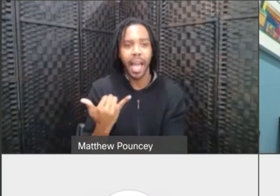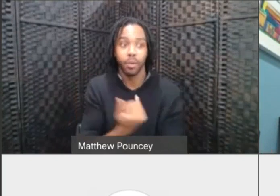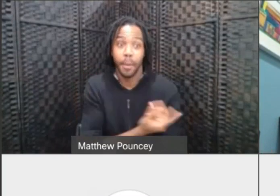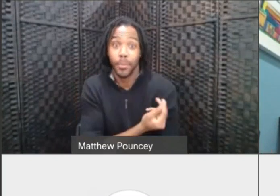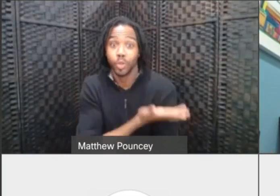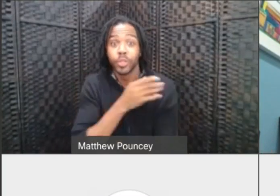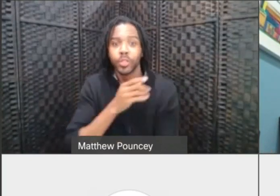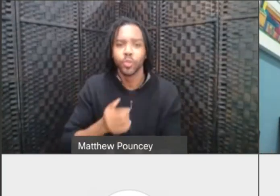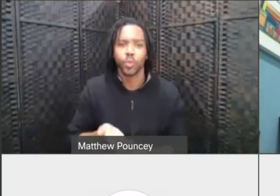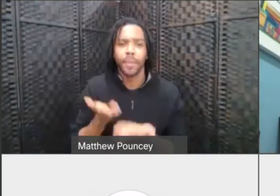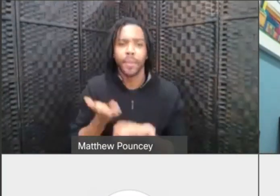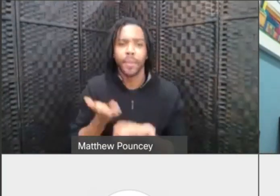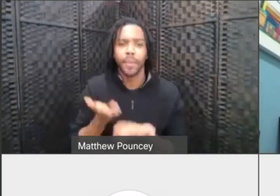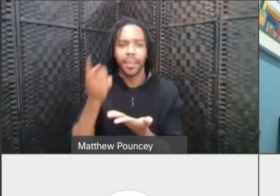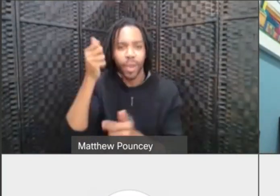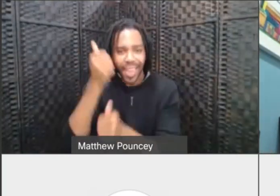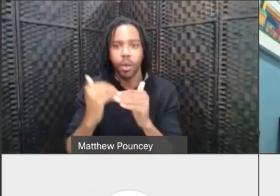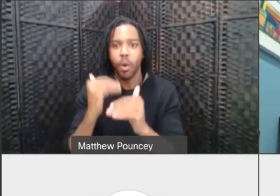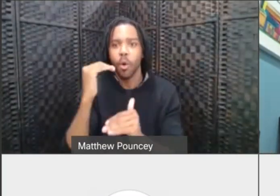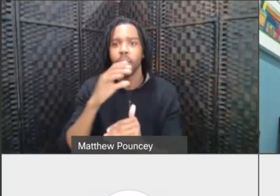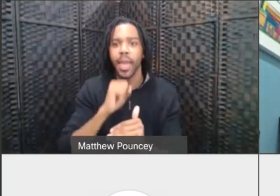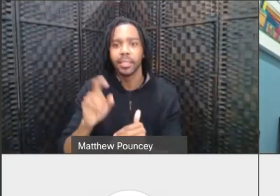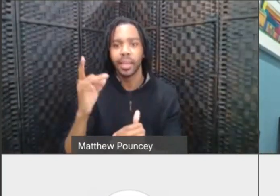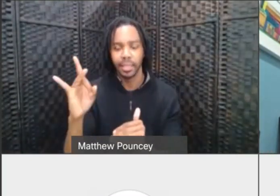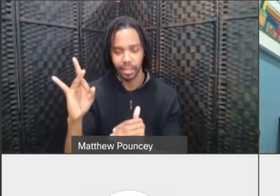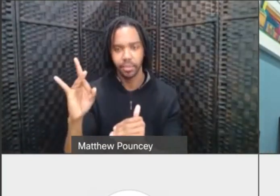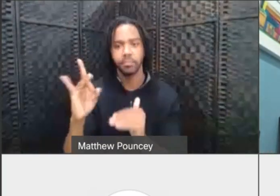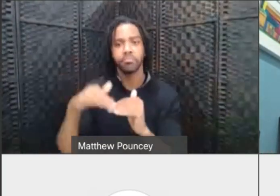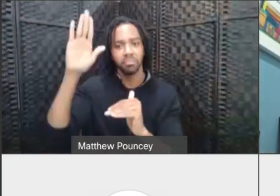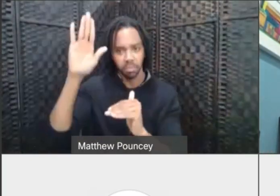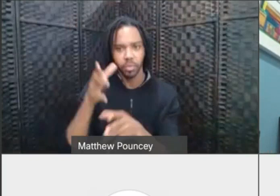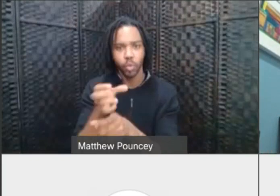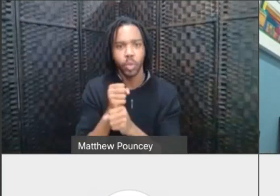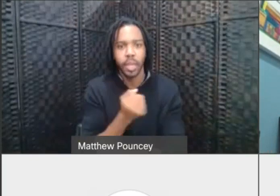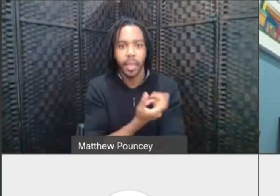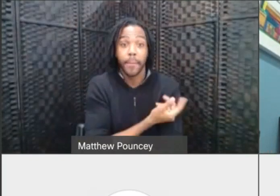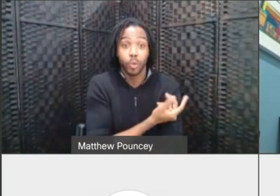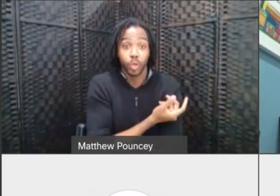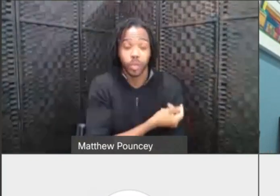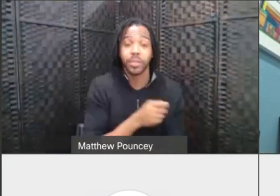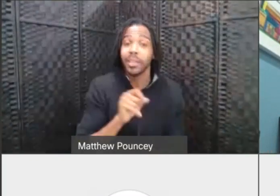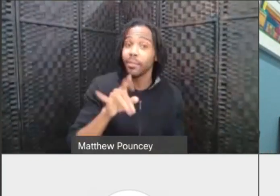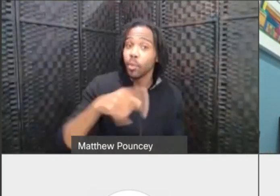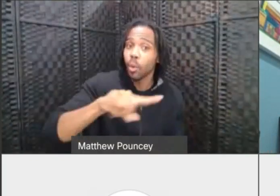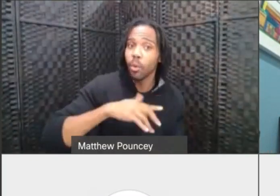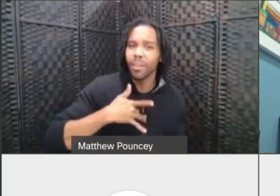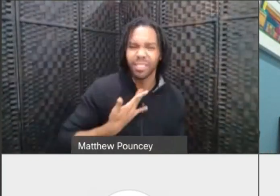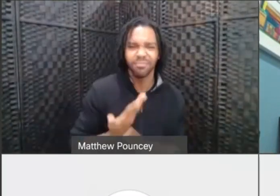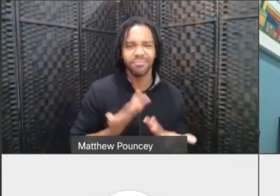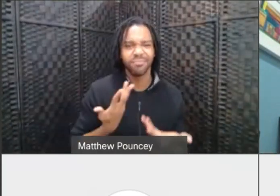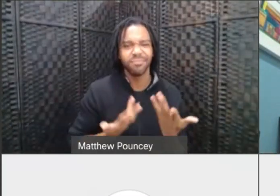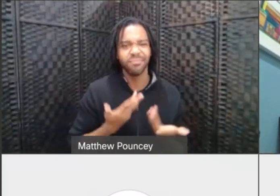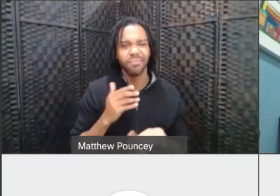age of 18. And also making sure that if we are not feeling well, that